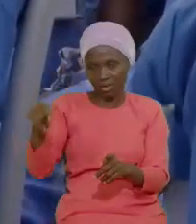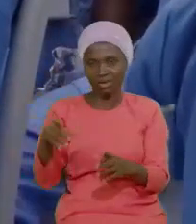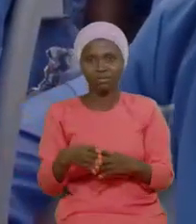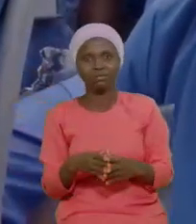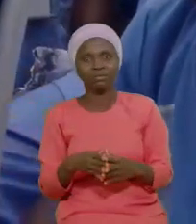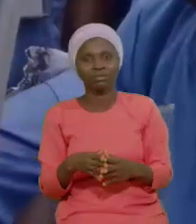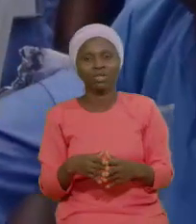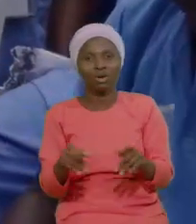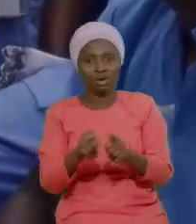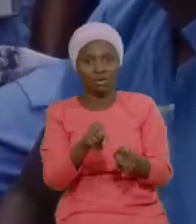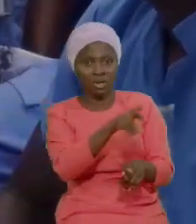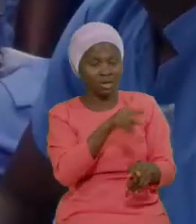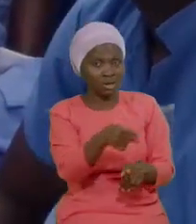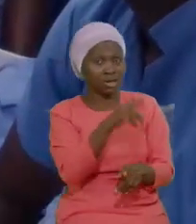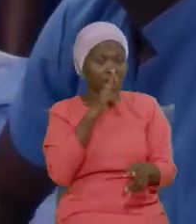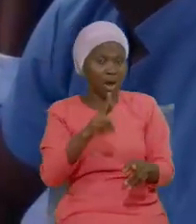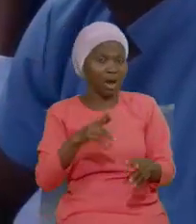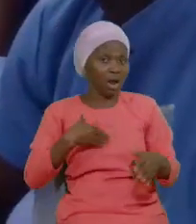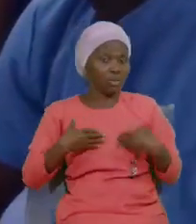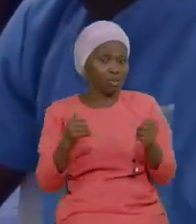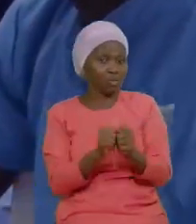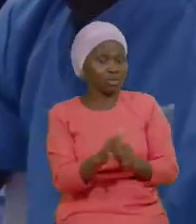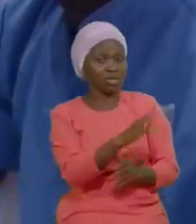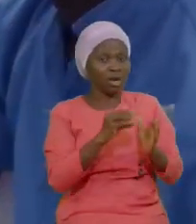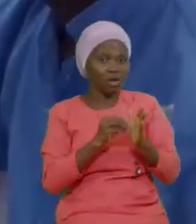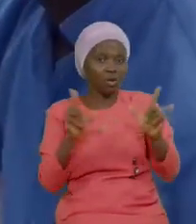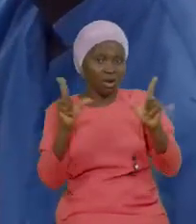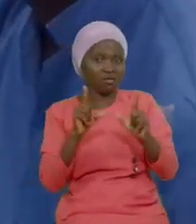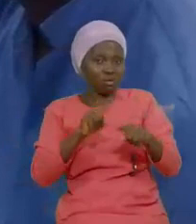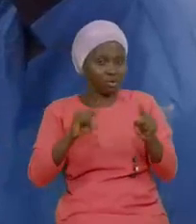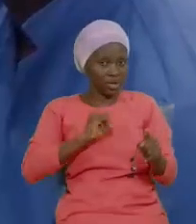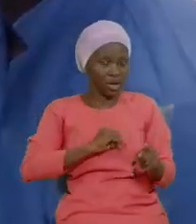level they have reached, I am going beyond.